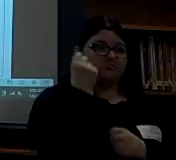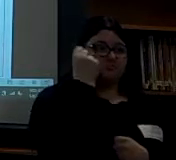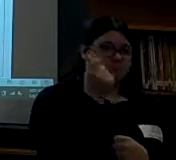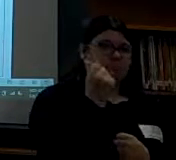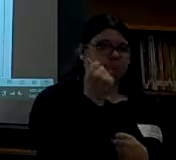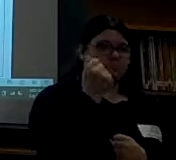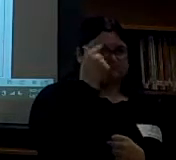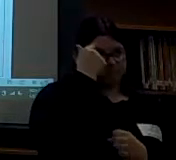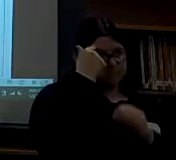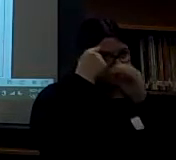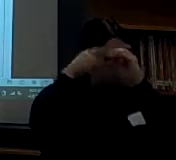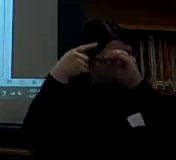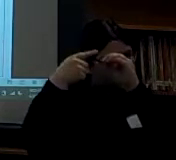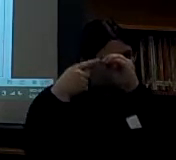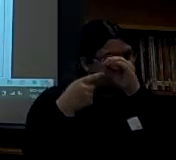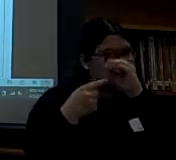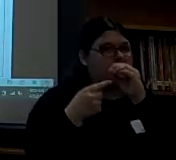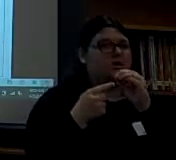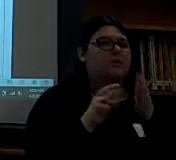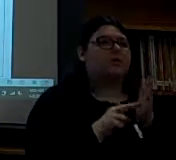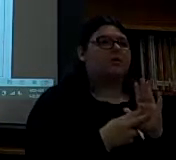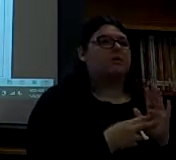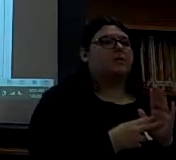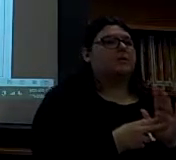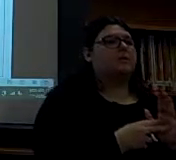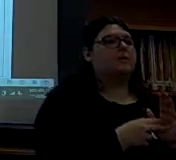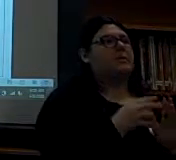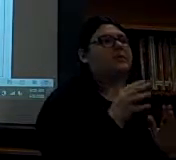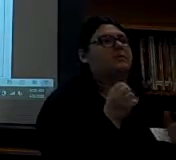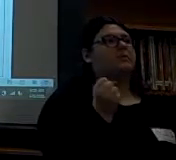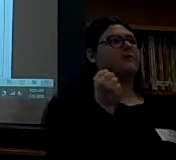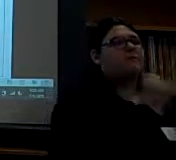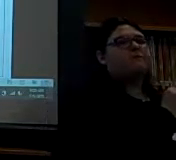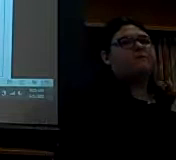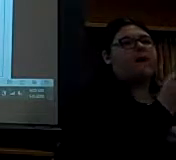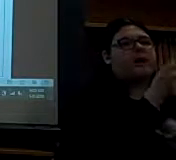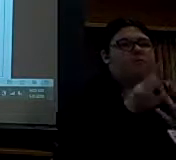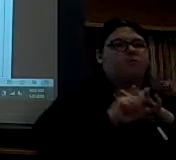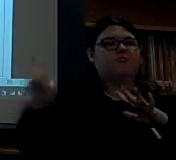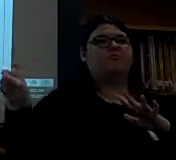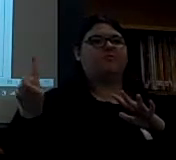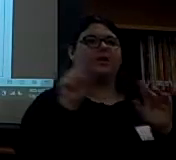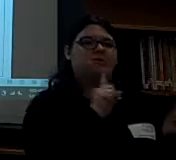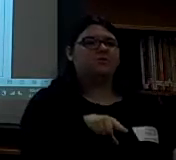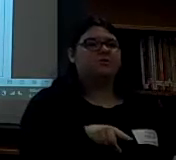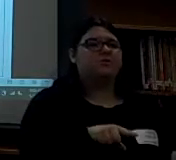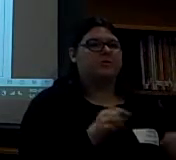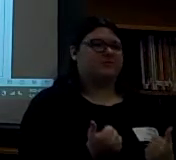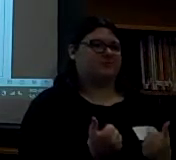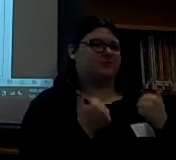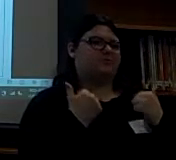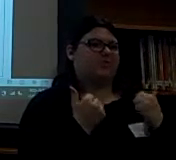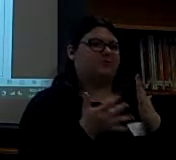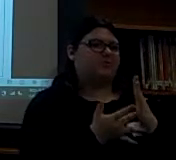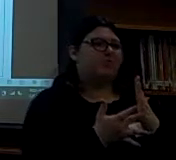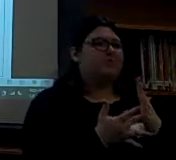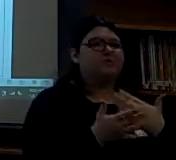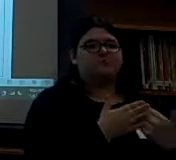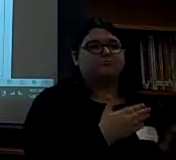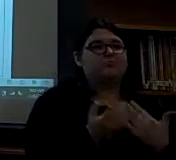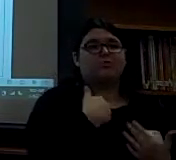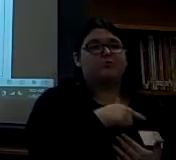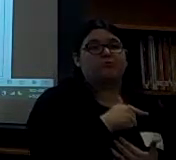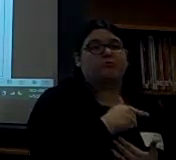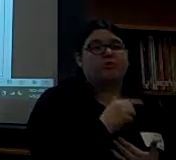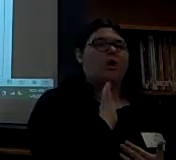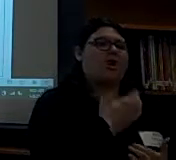And that alarm is our fight or flight response. So if you remember from school, our fight or flight response is our survival mechanism. And even though